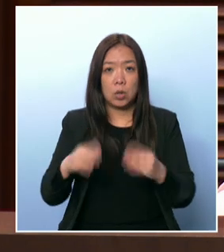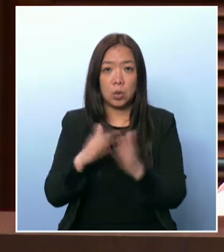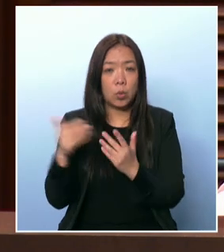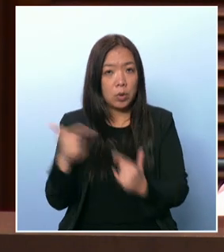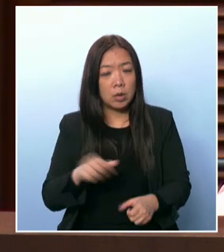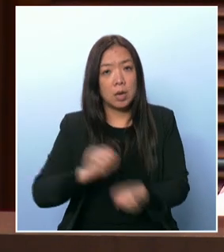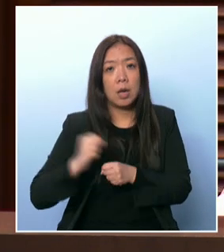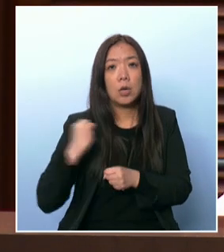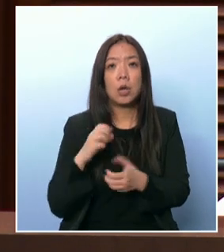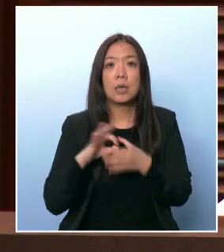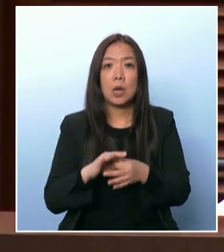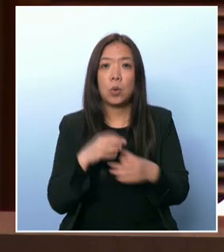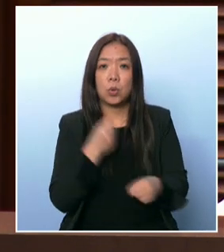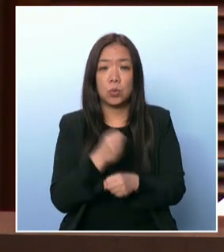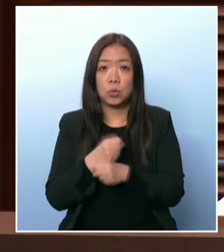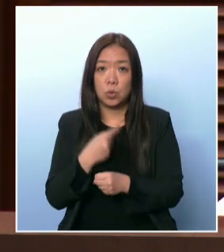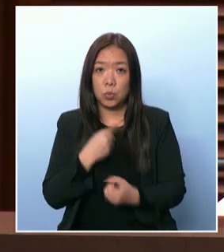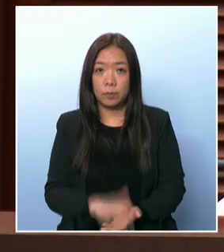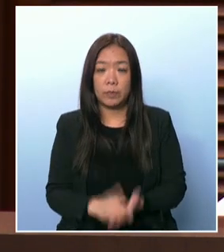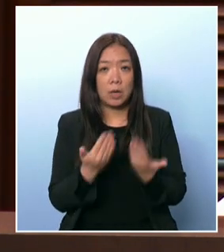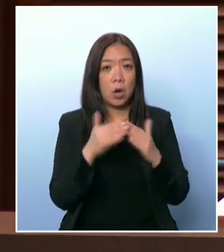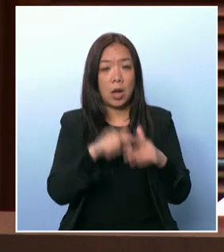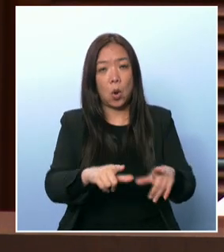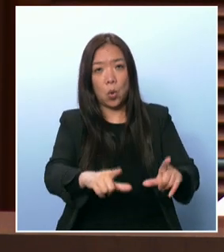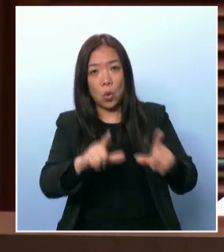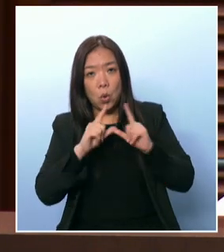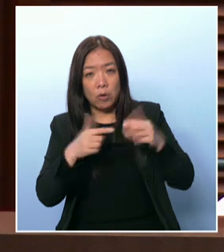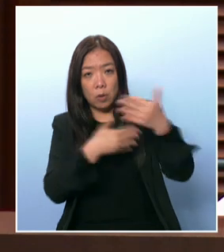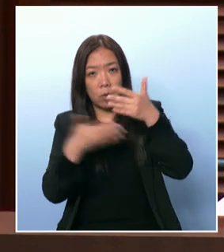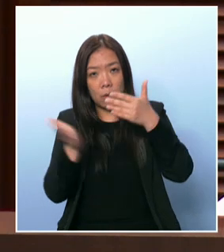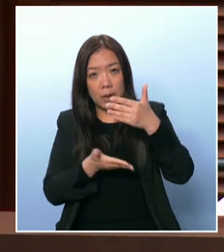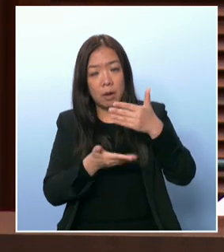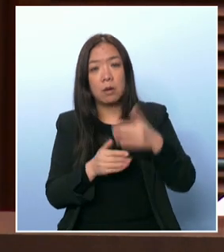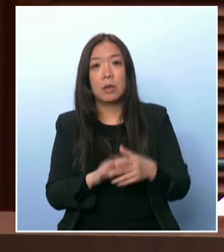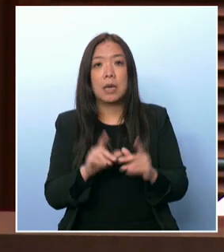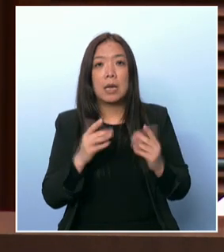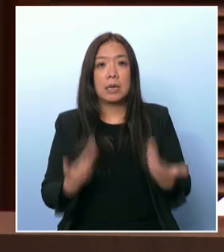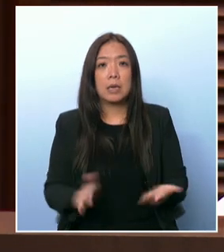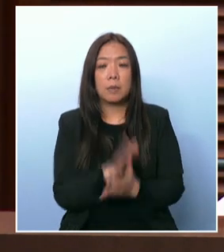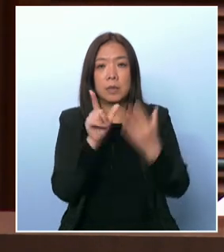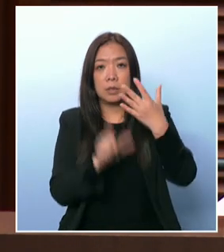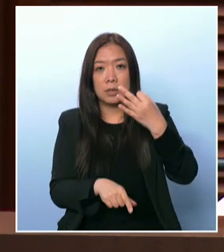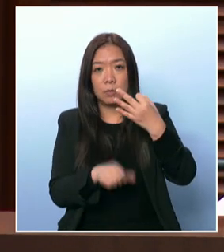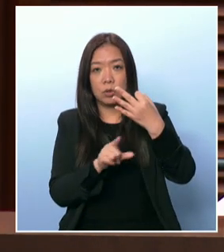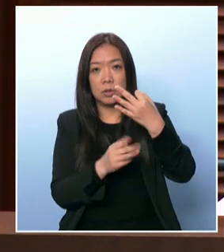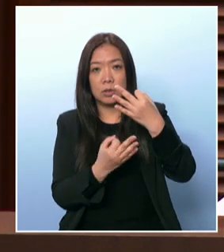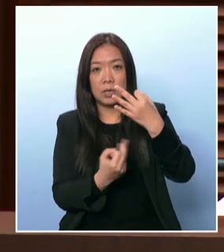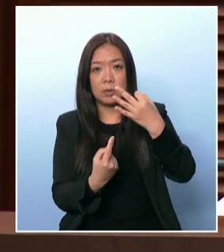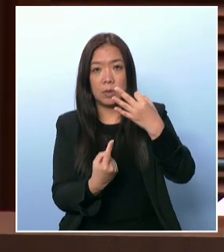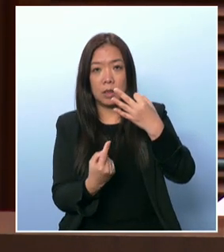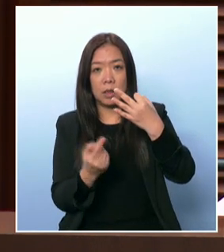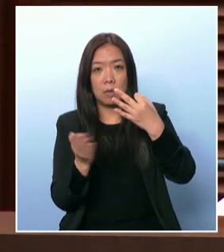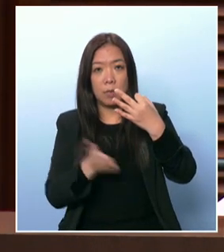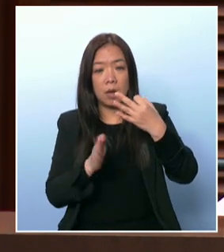parents, and also organize online and in-person briefings. Now, as at the deadline for reply from schools, that is the 31st of March